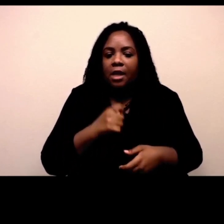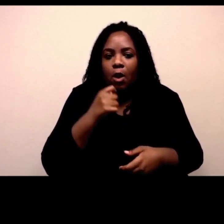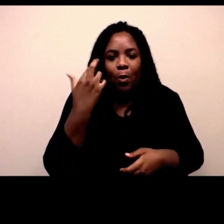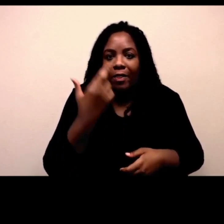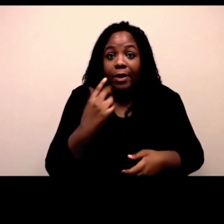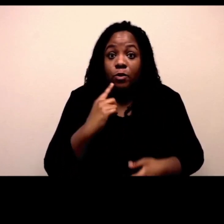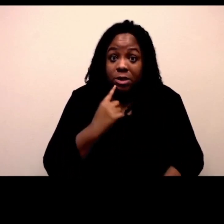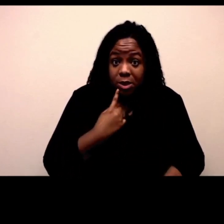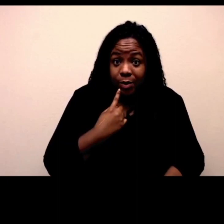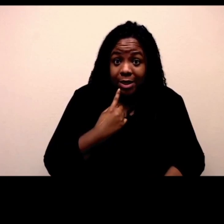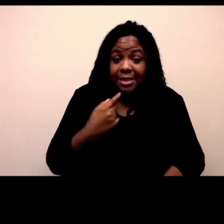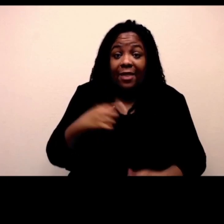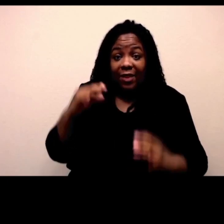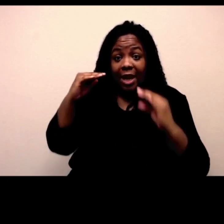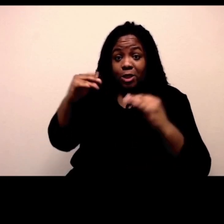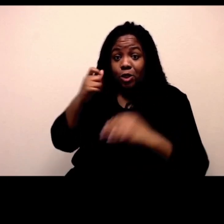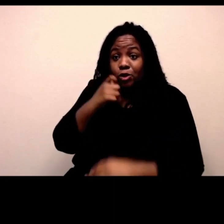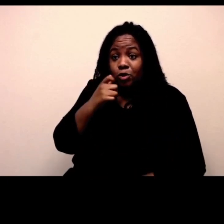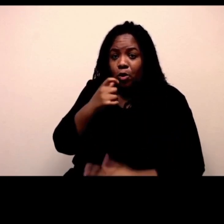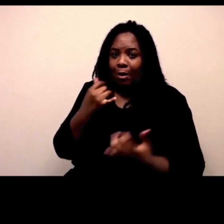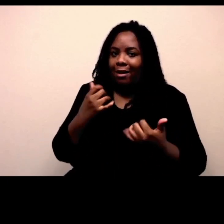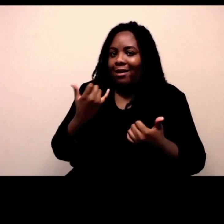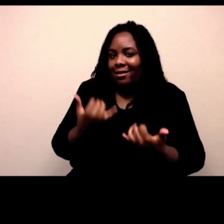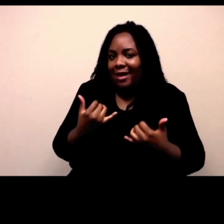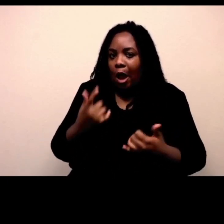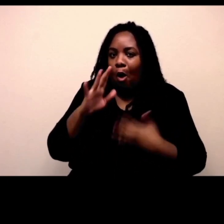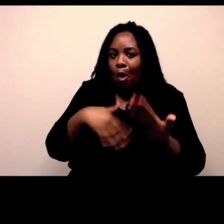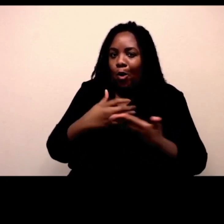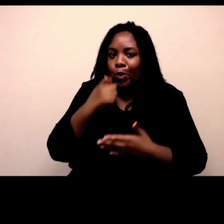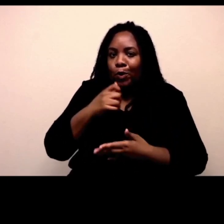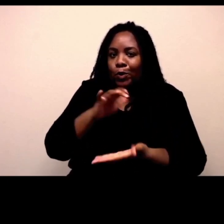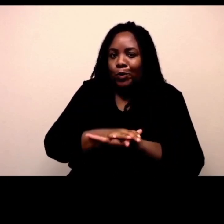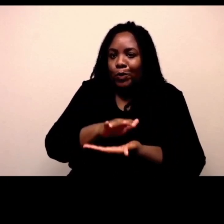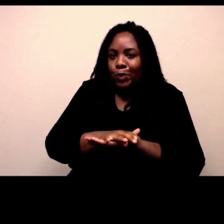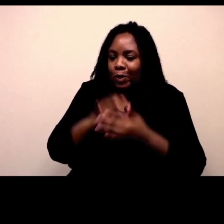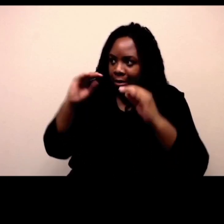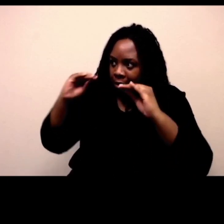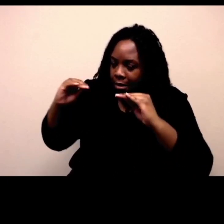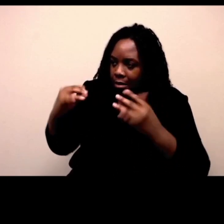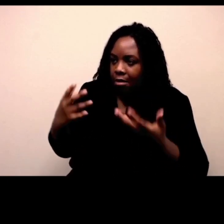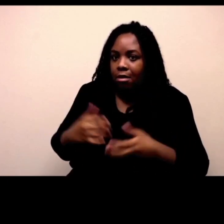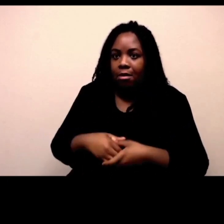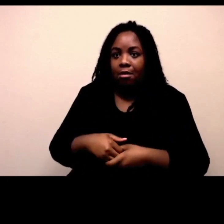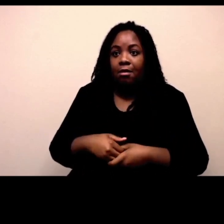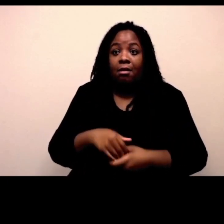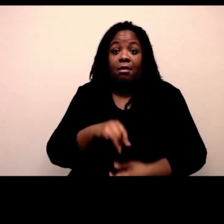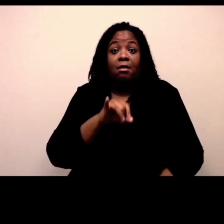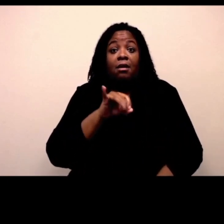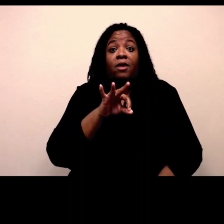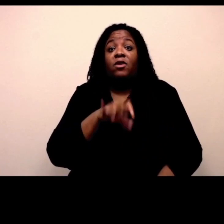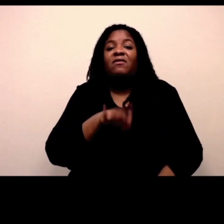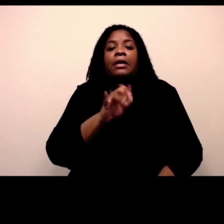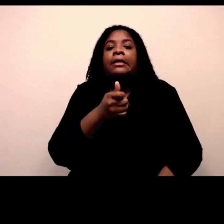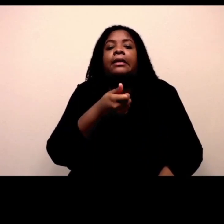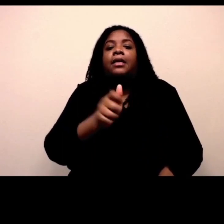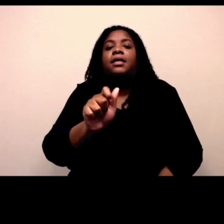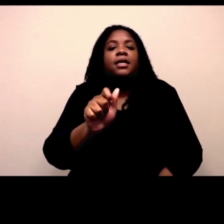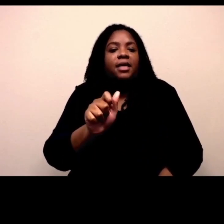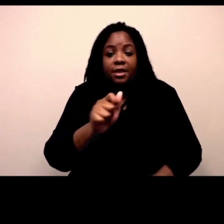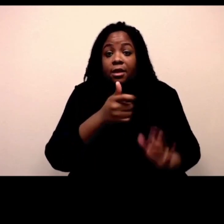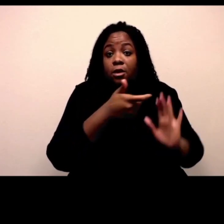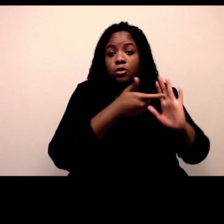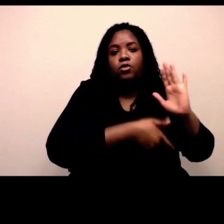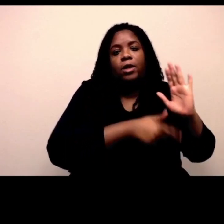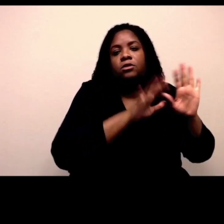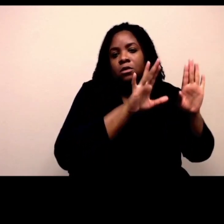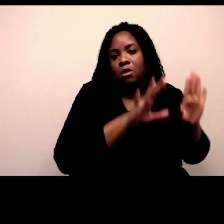I started really teaching girls like I do now at an all-girls school. If you could find anything, Scratch was